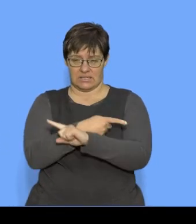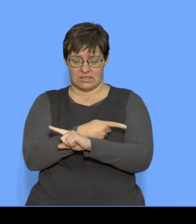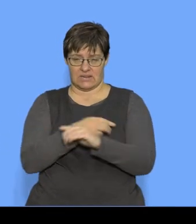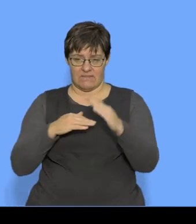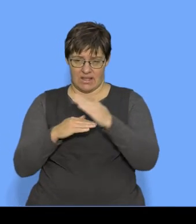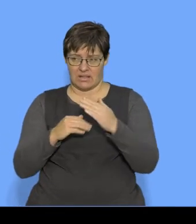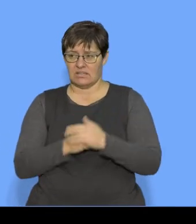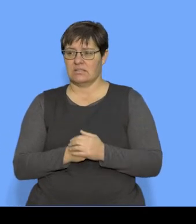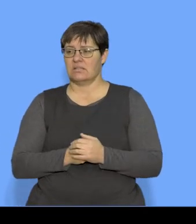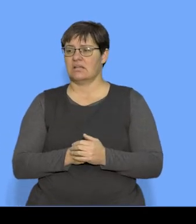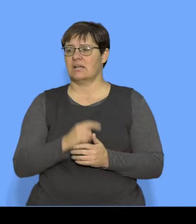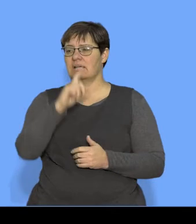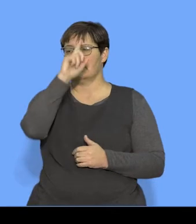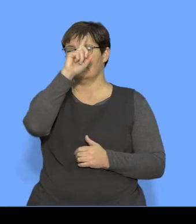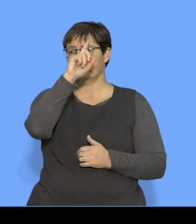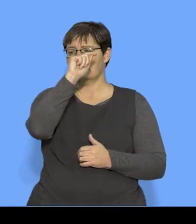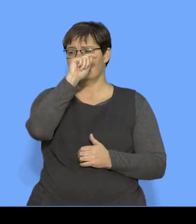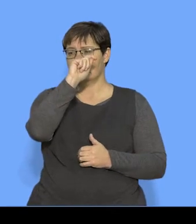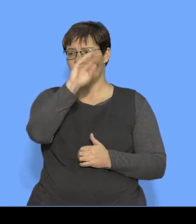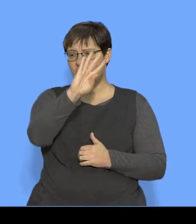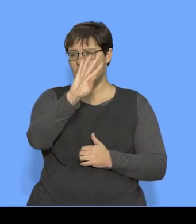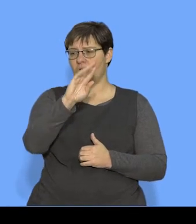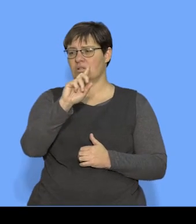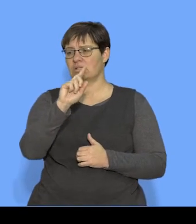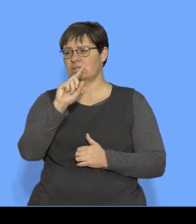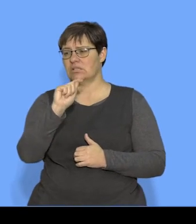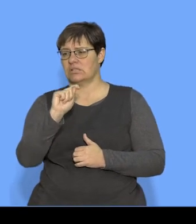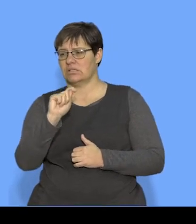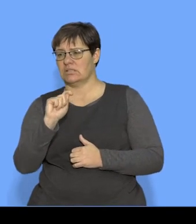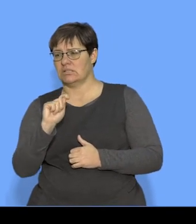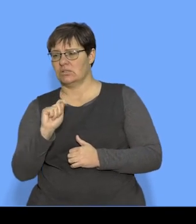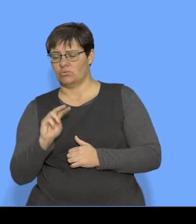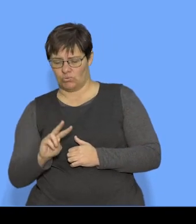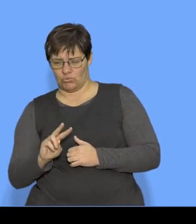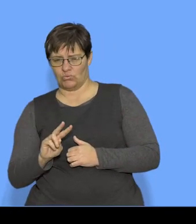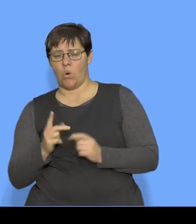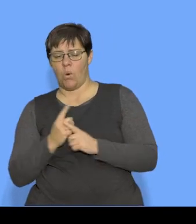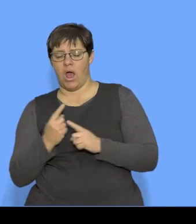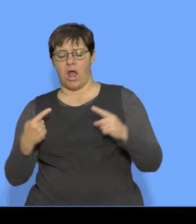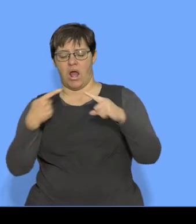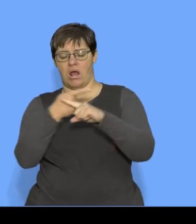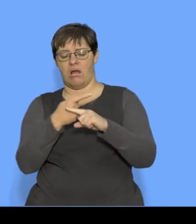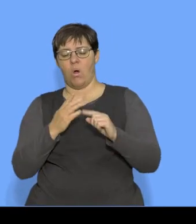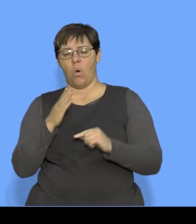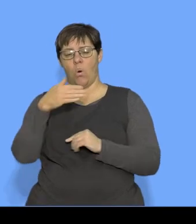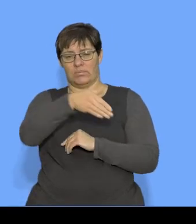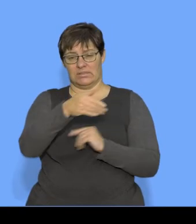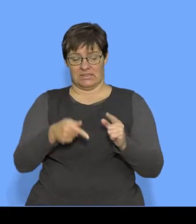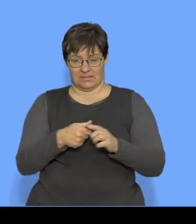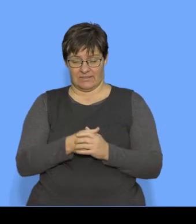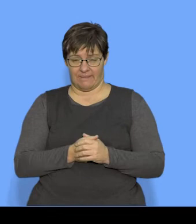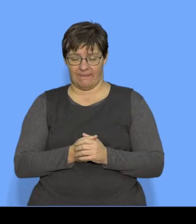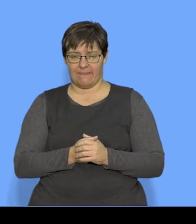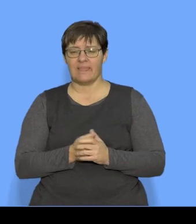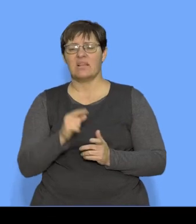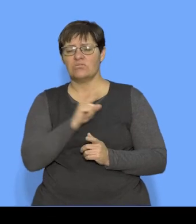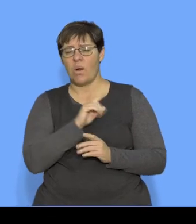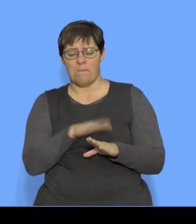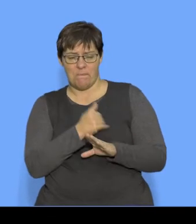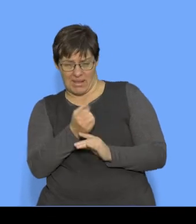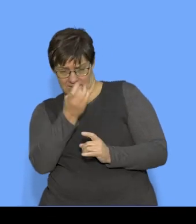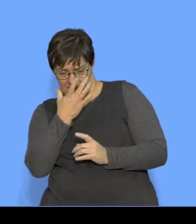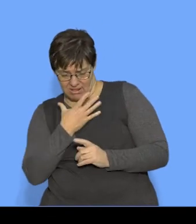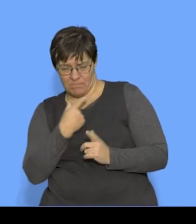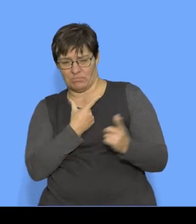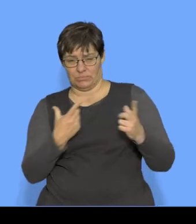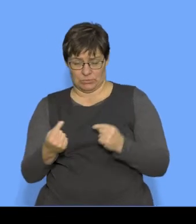T2, that's just vertically opposite angles. This is just to show you the equalities that I know based on what I am